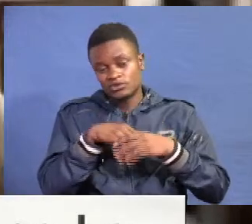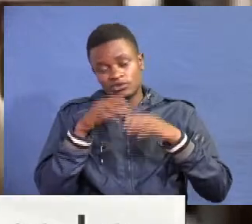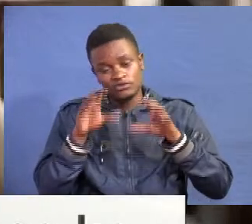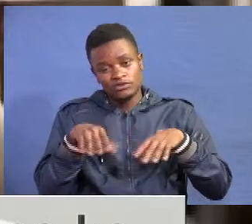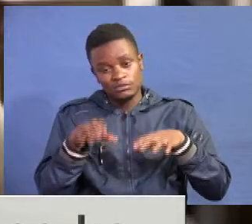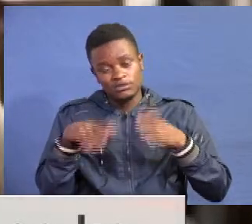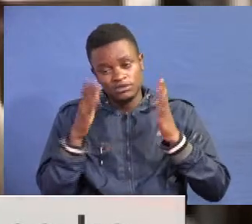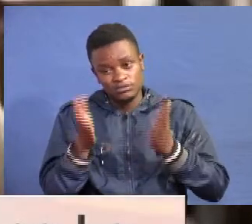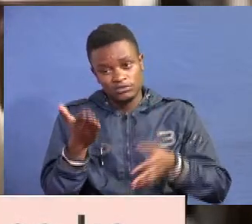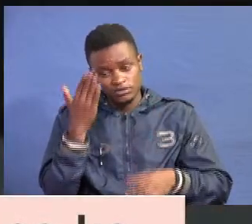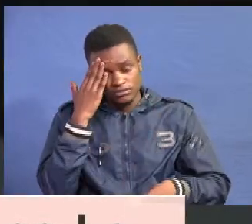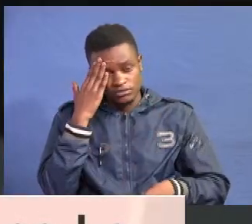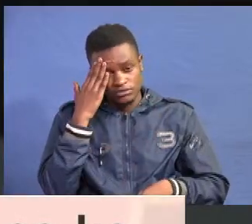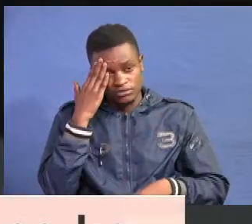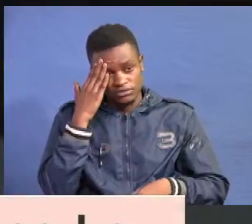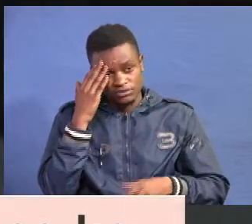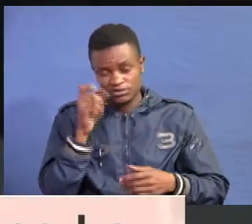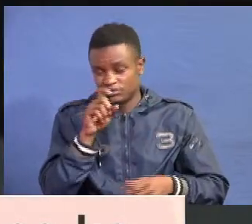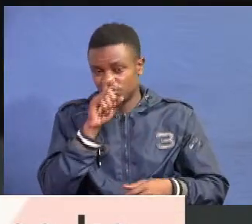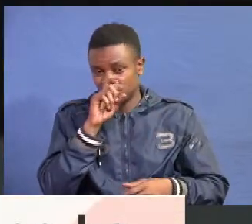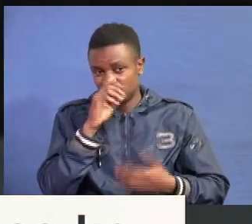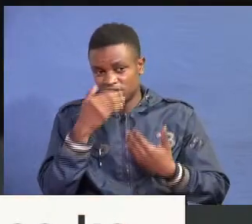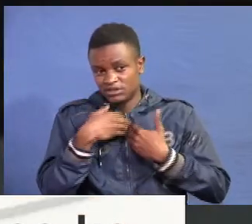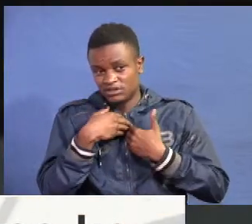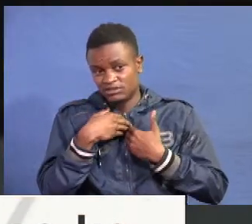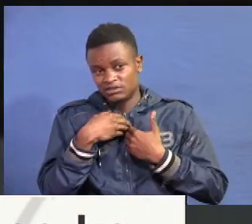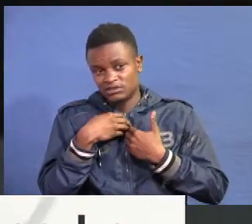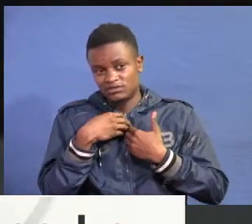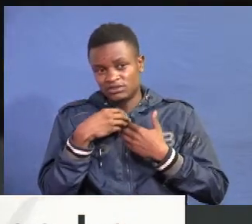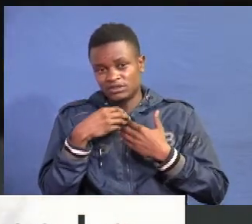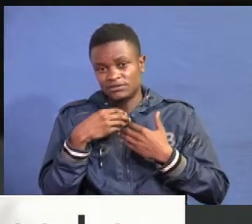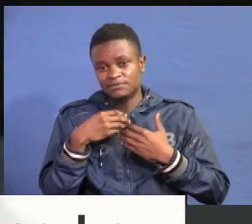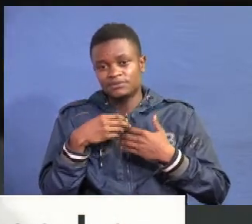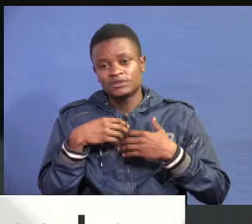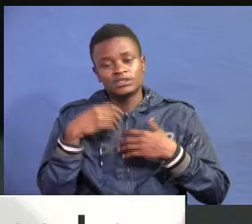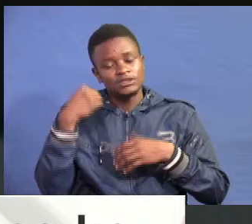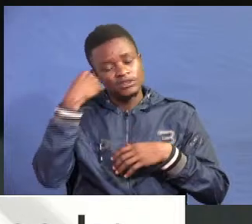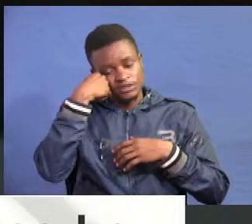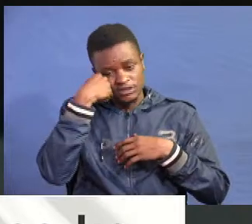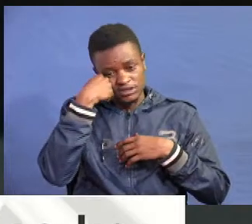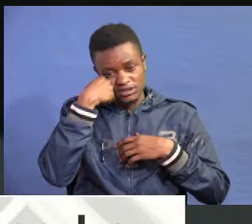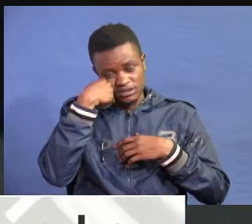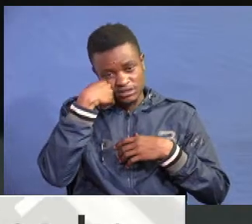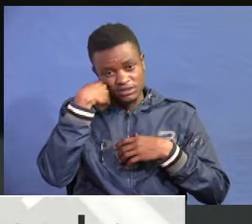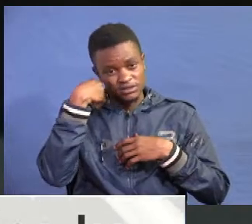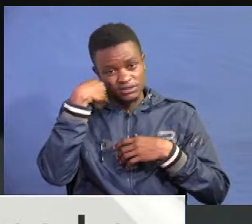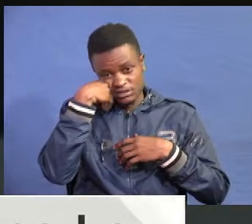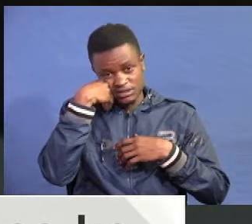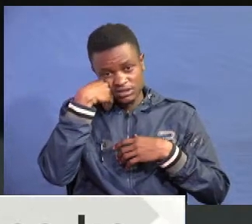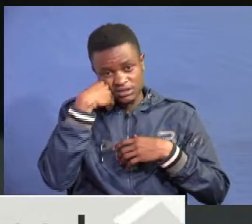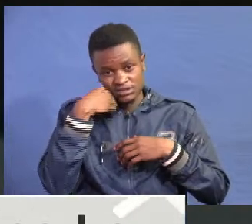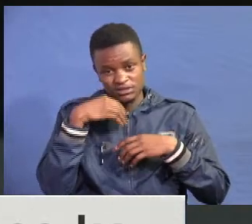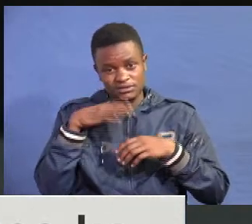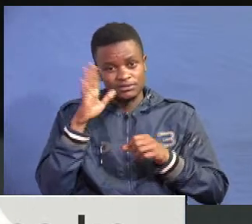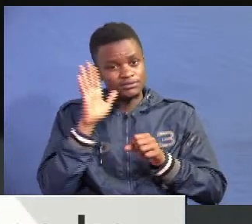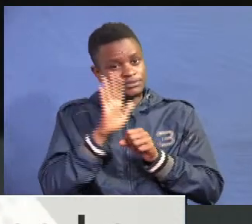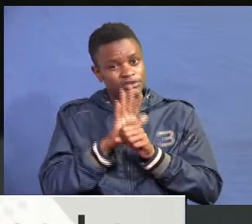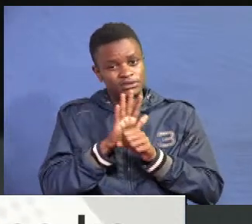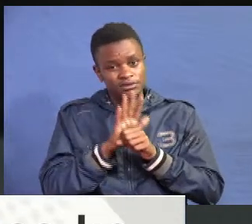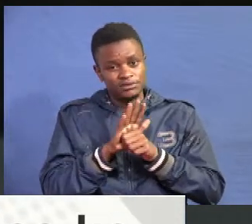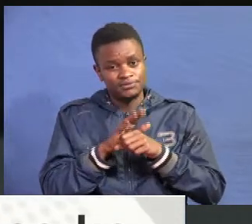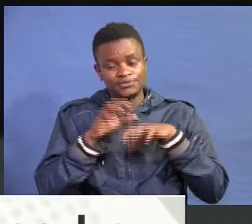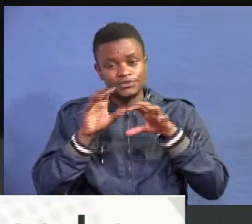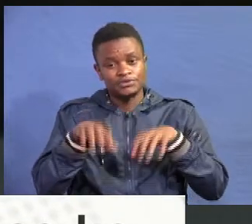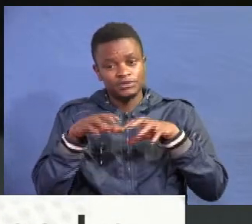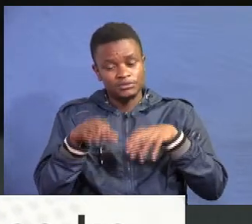cautious about. Chicken have a lot of diseases that a farmer needs to worry about, and